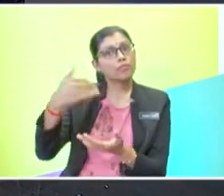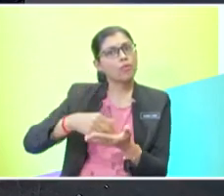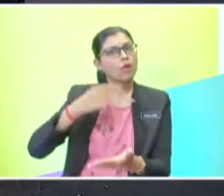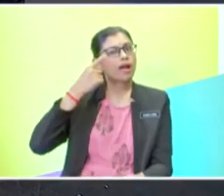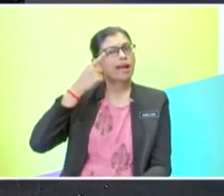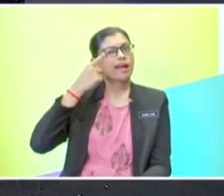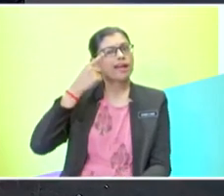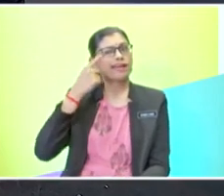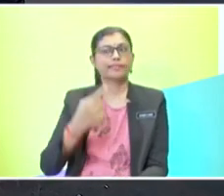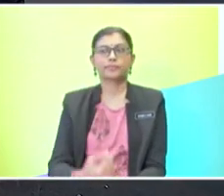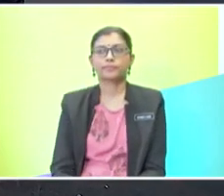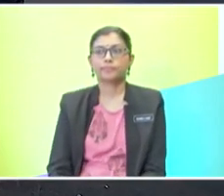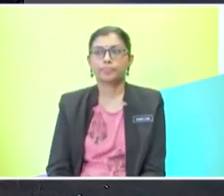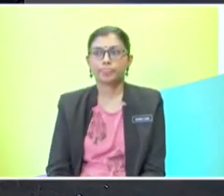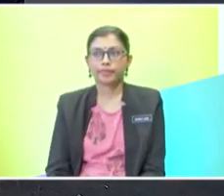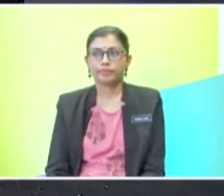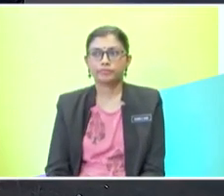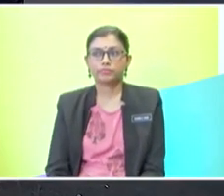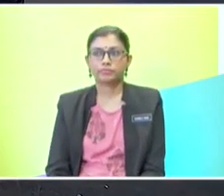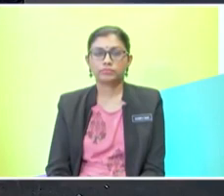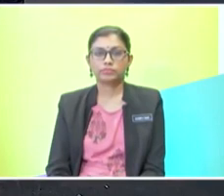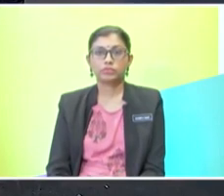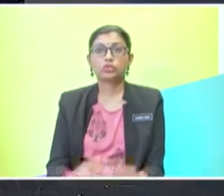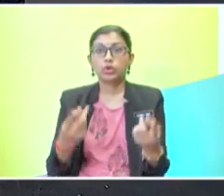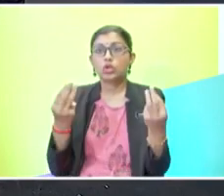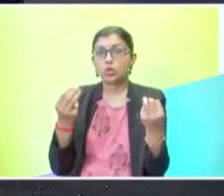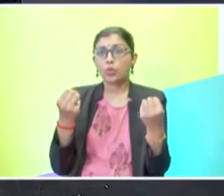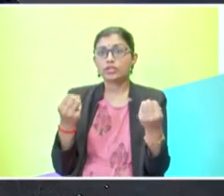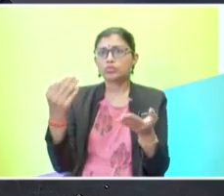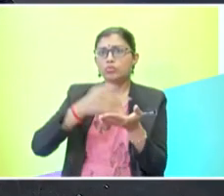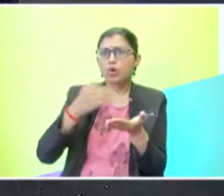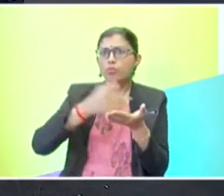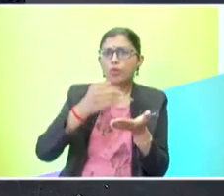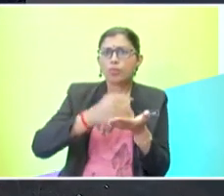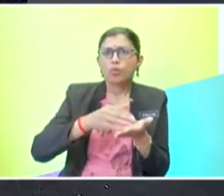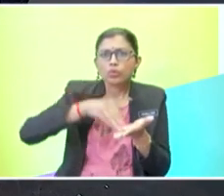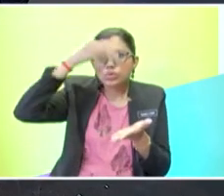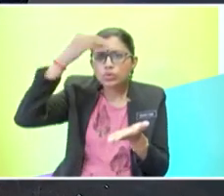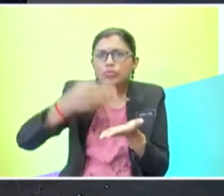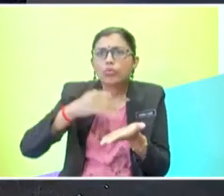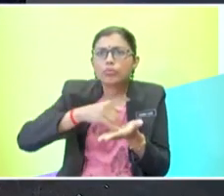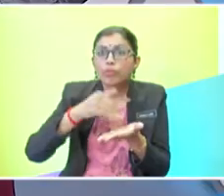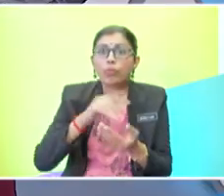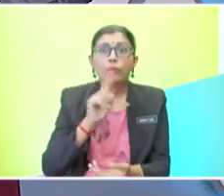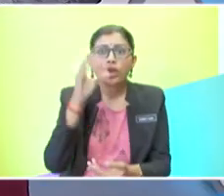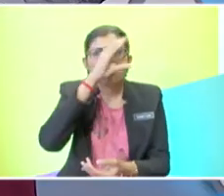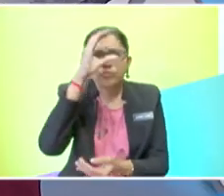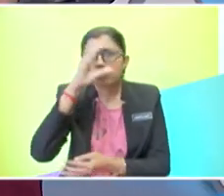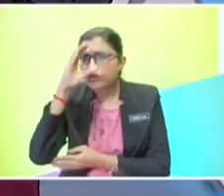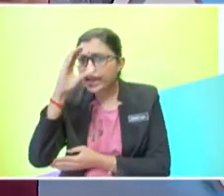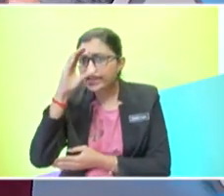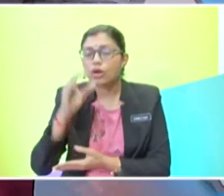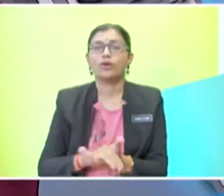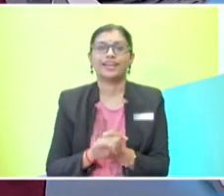Well done, everyone. Okay? And if let's say they would like to get enhancement exercises or even additional exercises, from where can they get it? Okay, if you